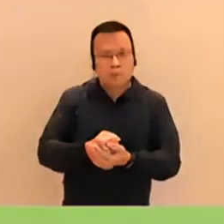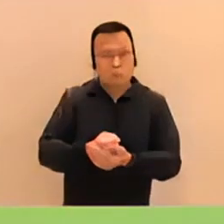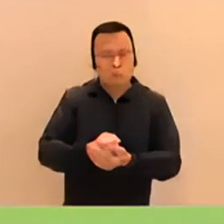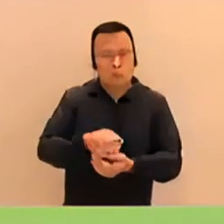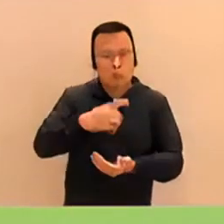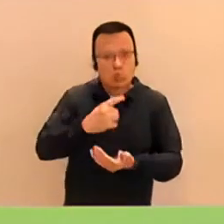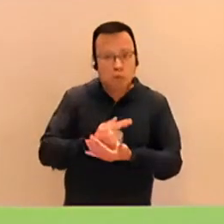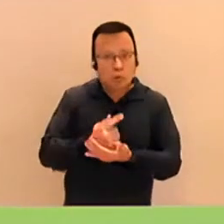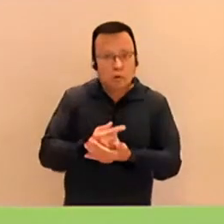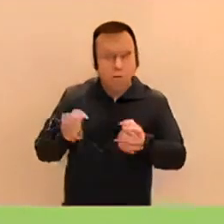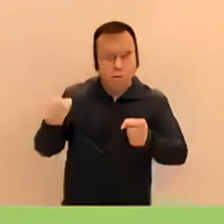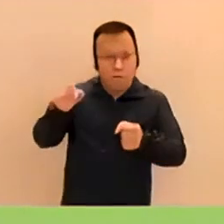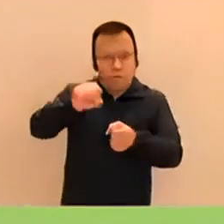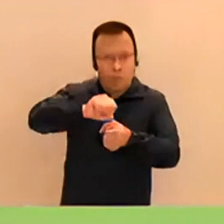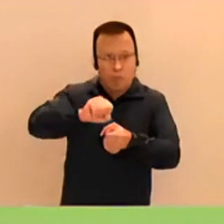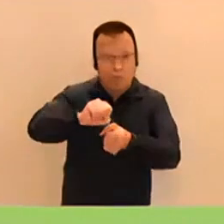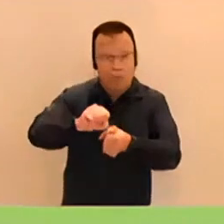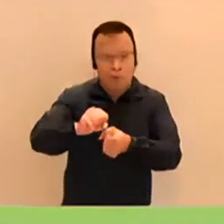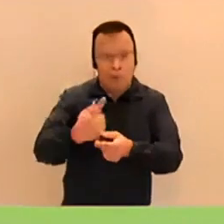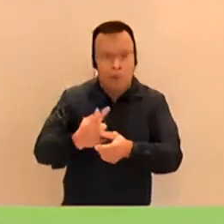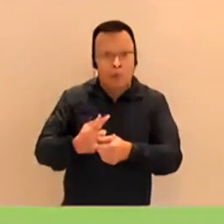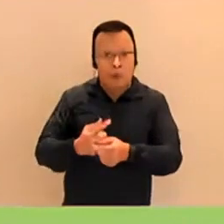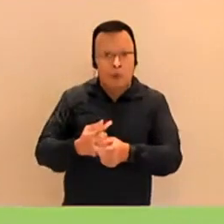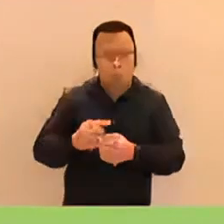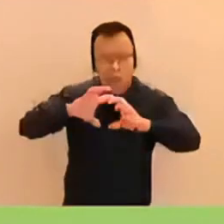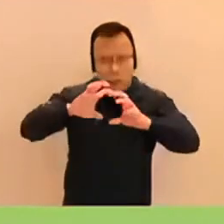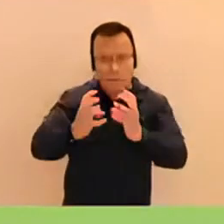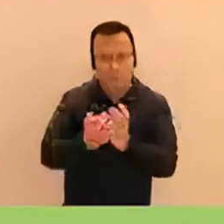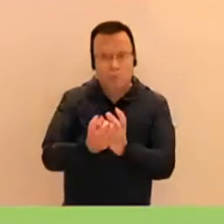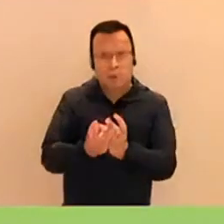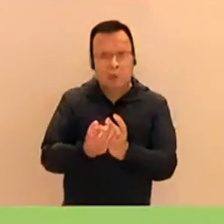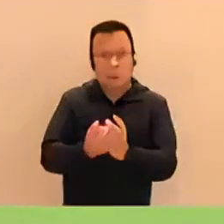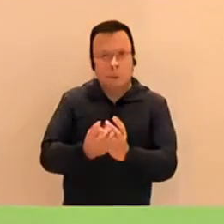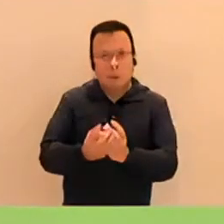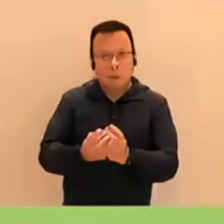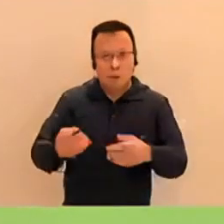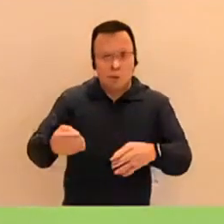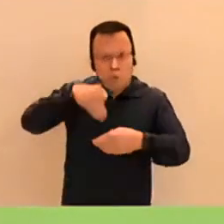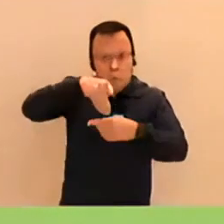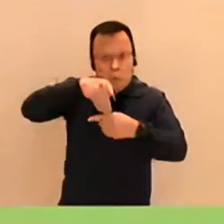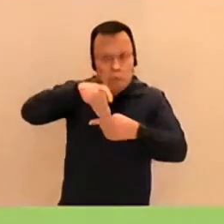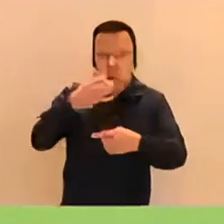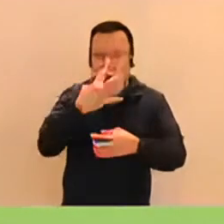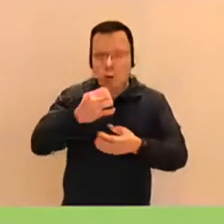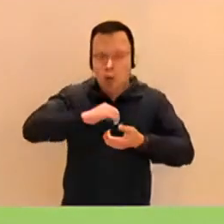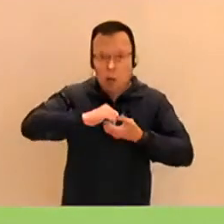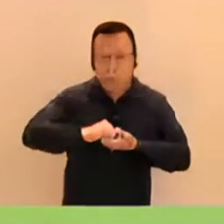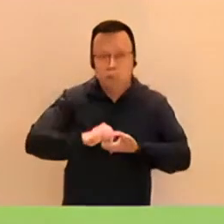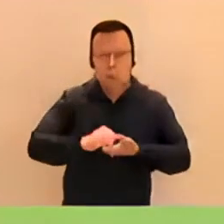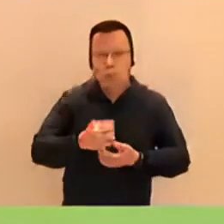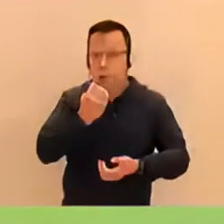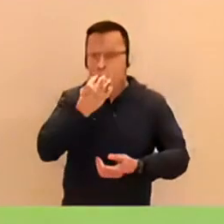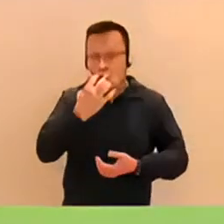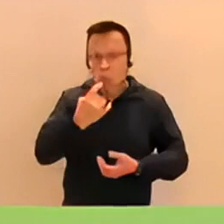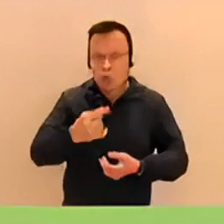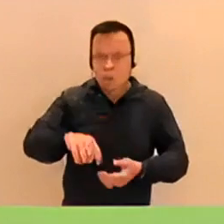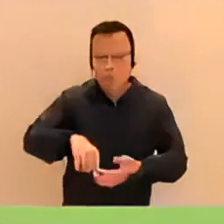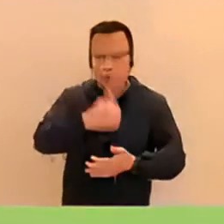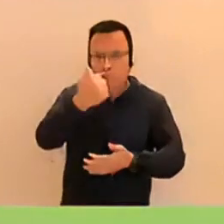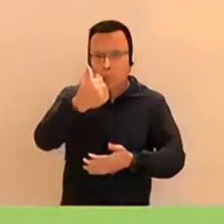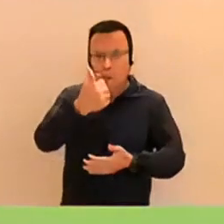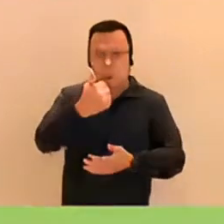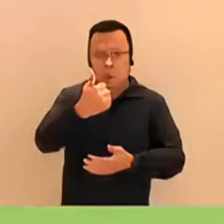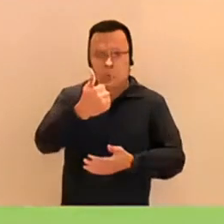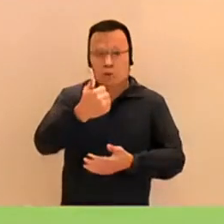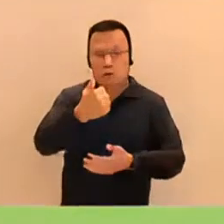the cooperation between Shenzhen and Hong Kong for developing Hong Kong into an international INT center